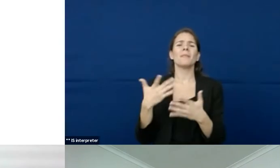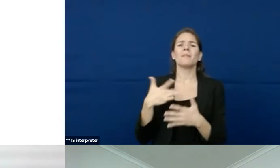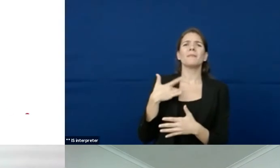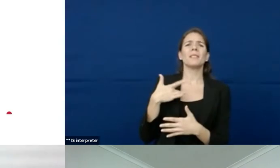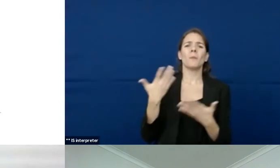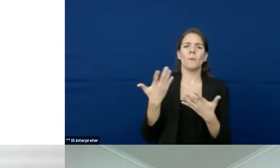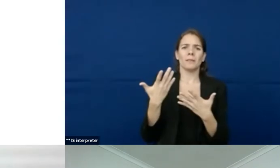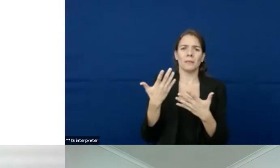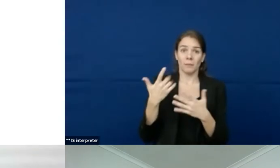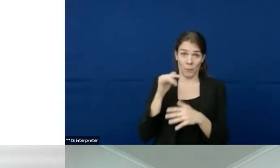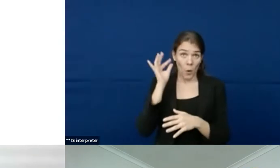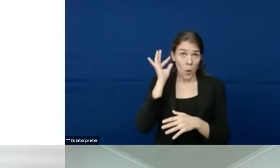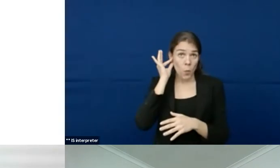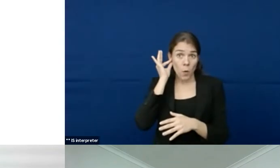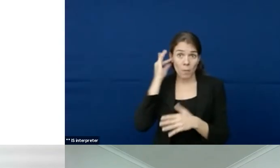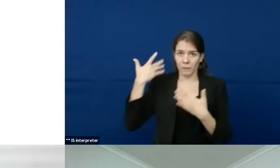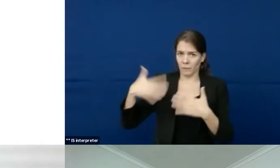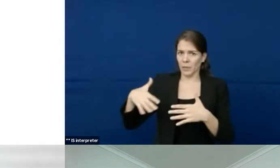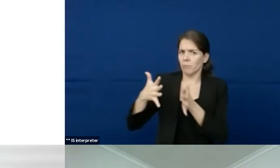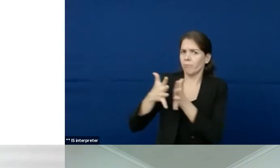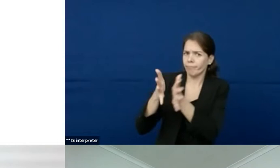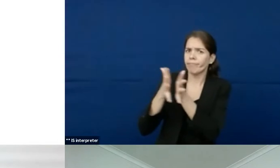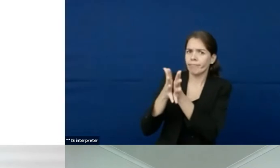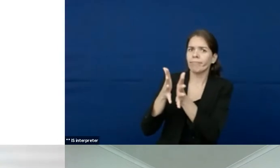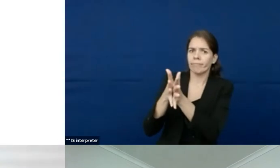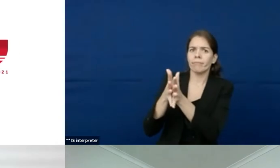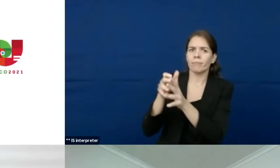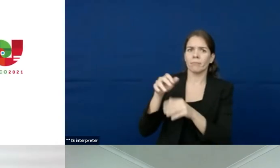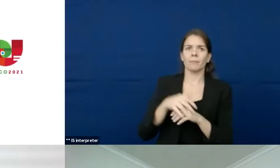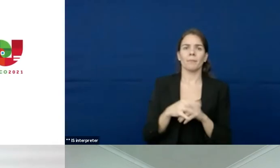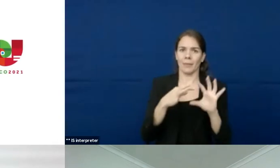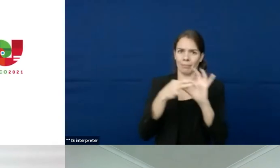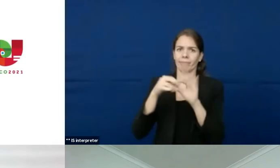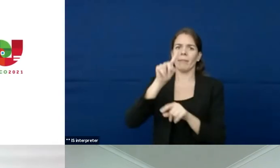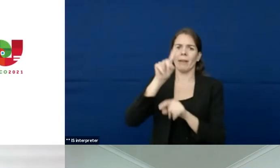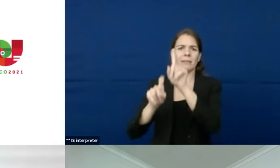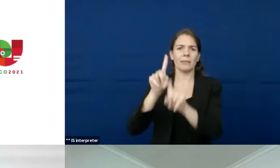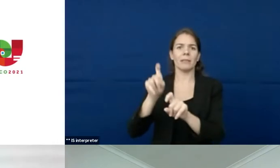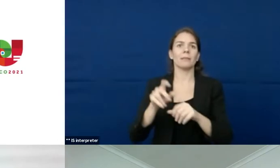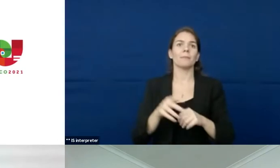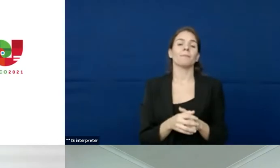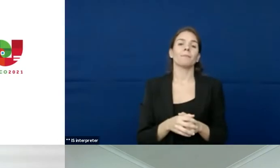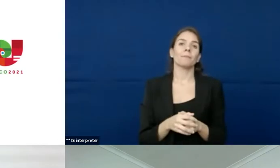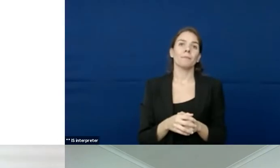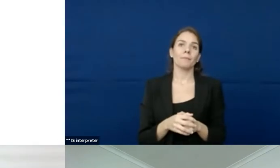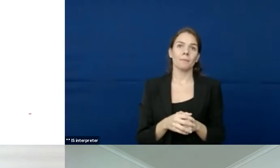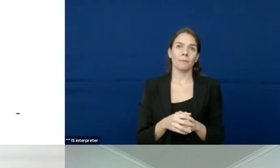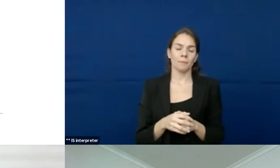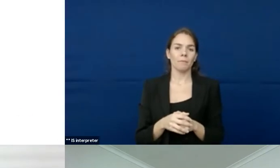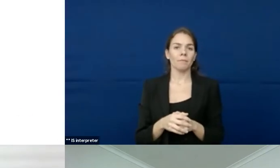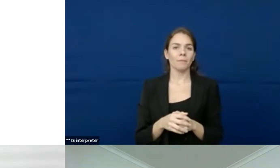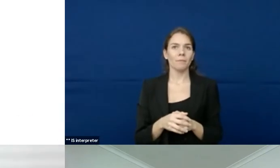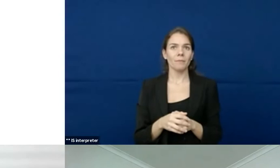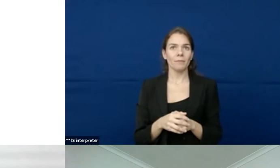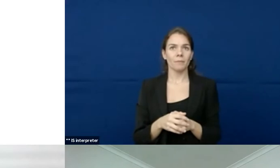3 decades, hopefully not 4 decades later, we're still answering the very same questions? So something is